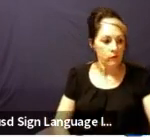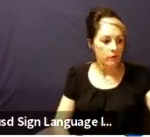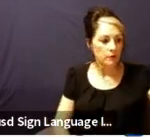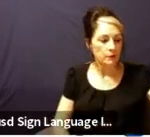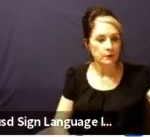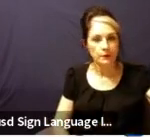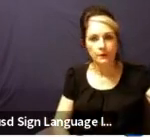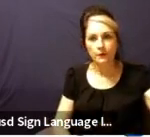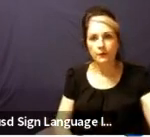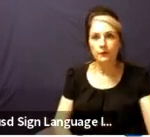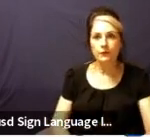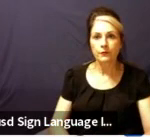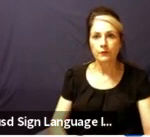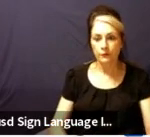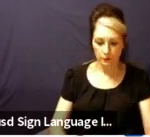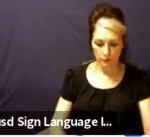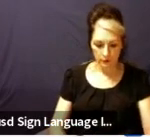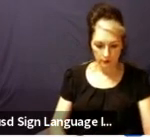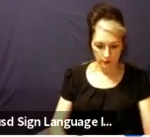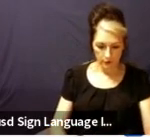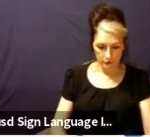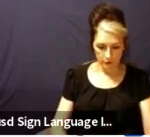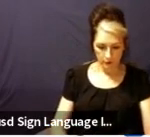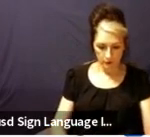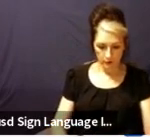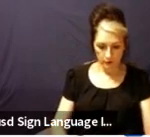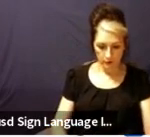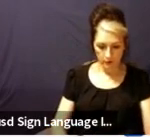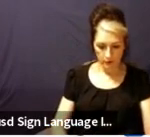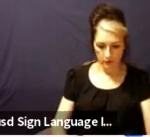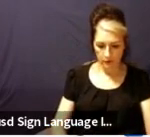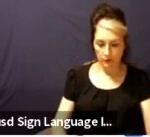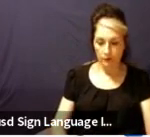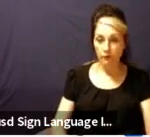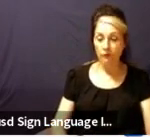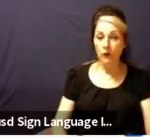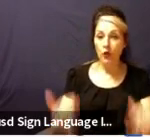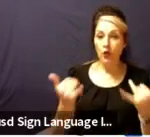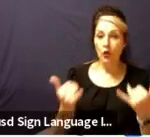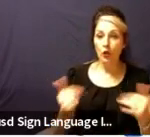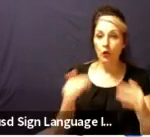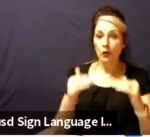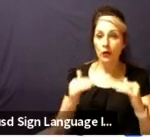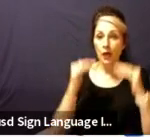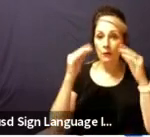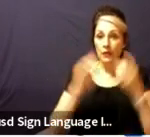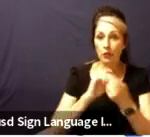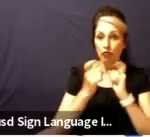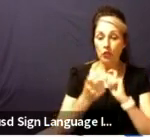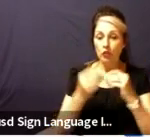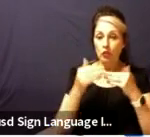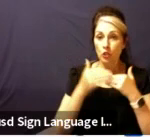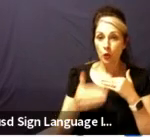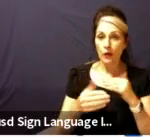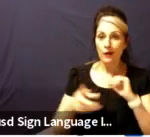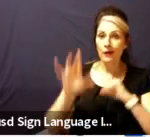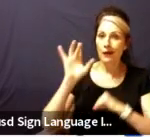Once I make the updated changes, I'm going to go ahead and click